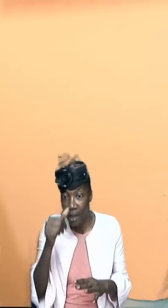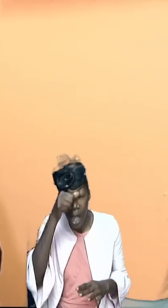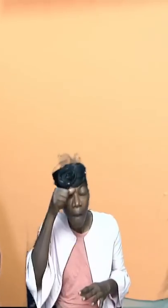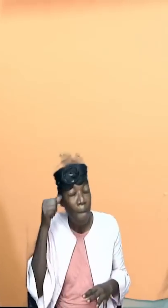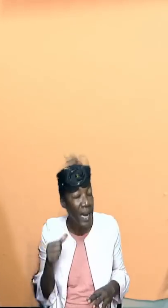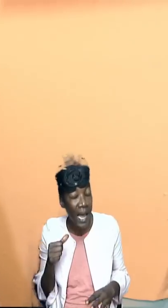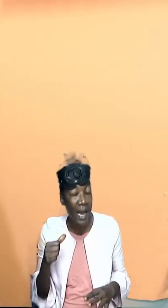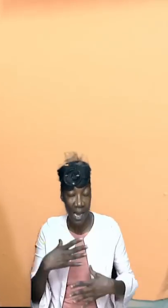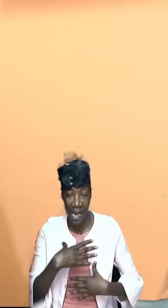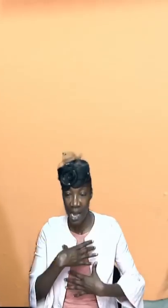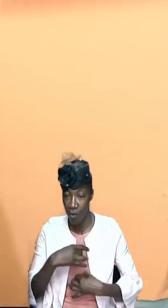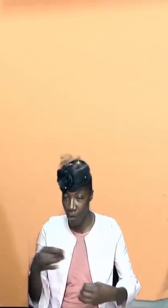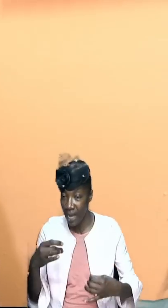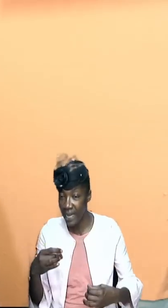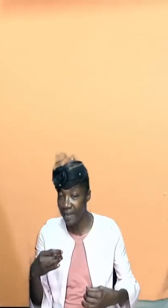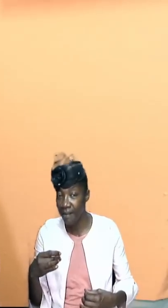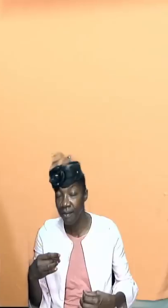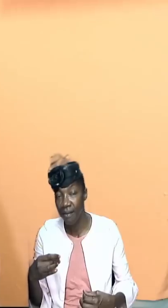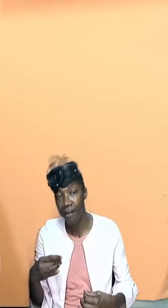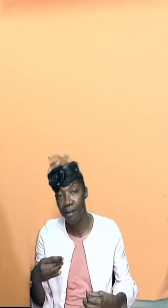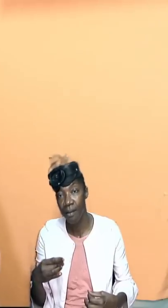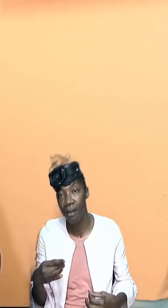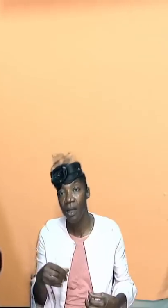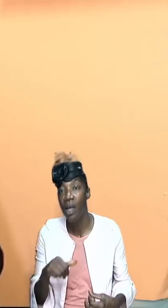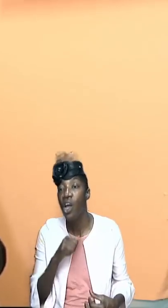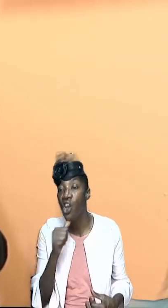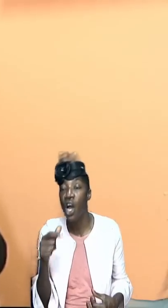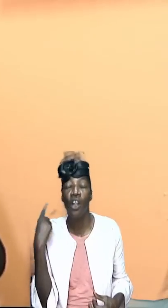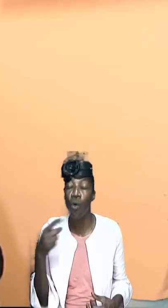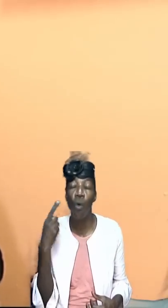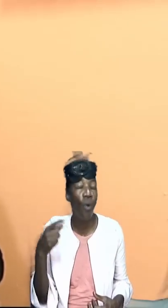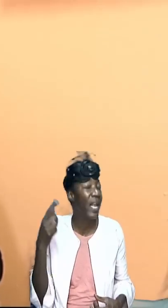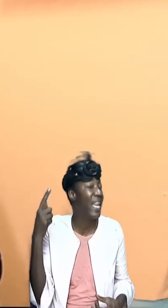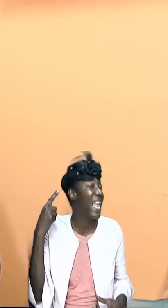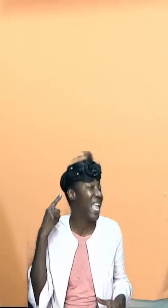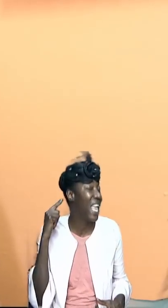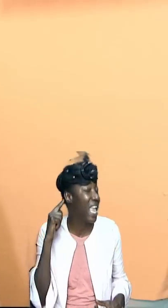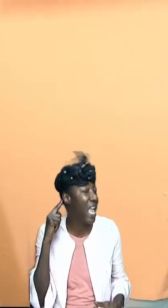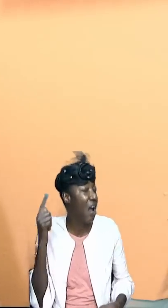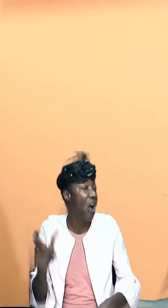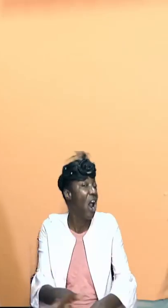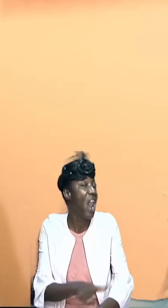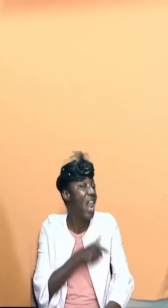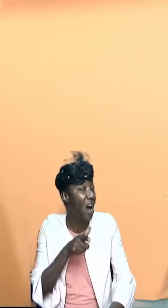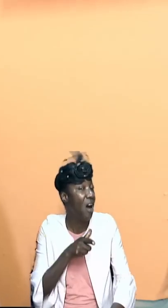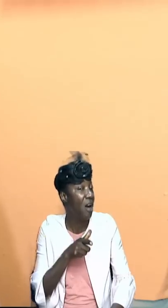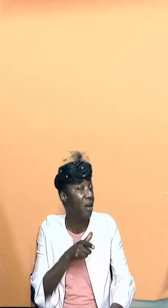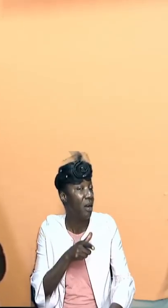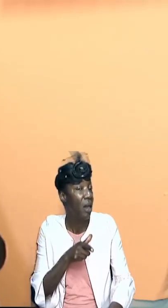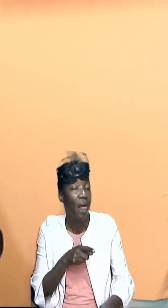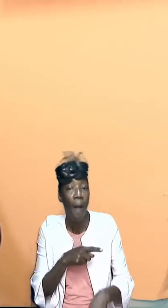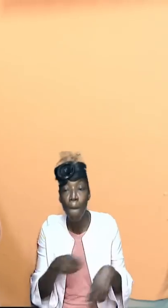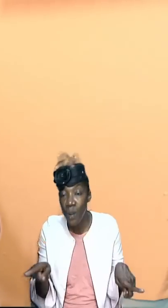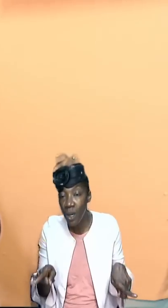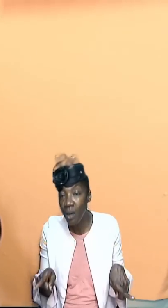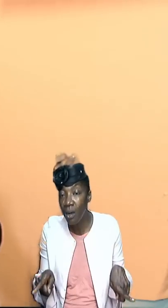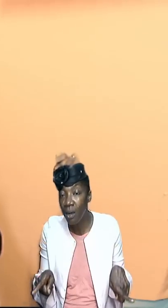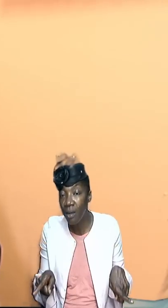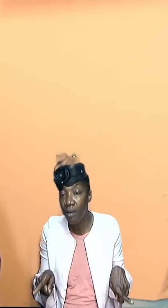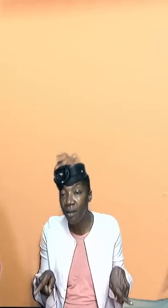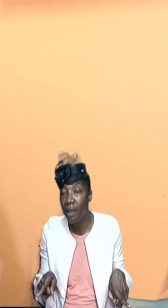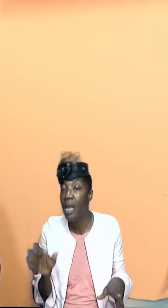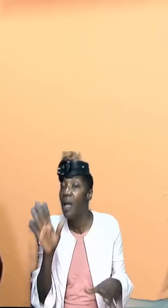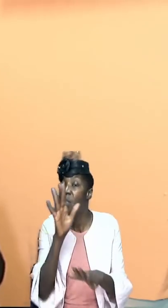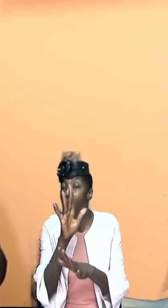hair length a part of the information that comes from the parents, the